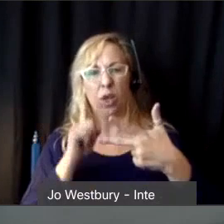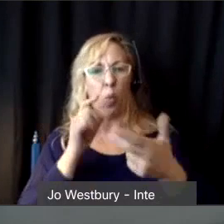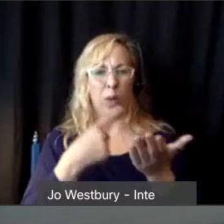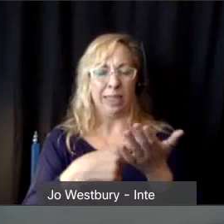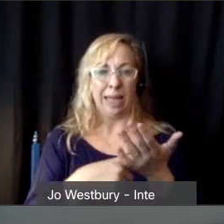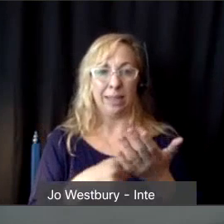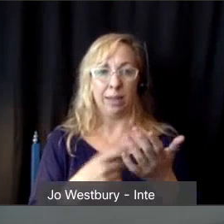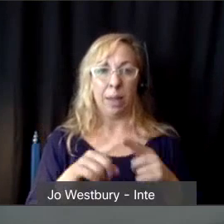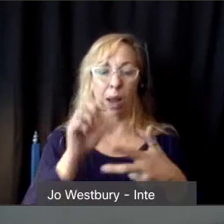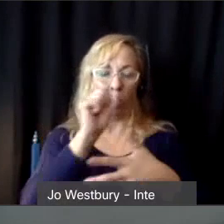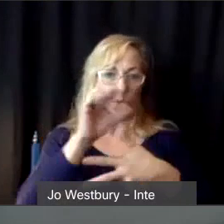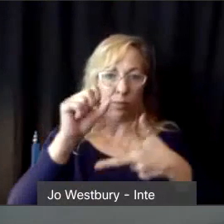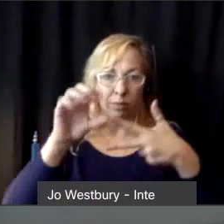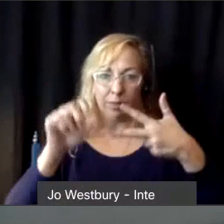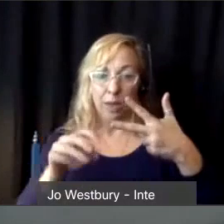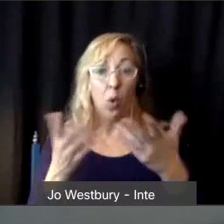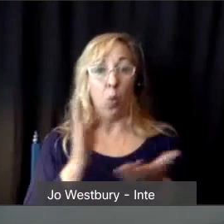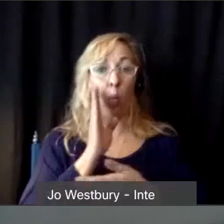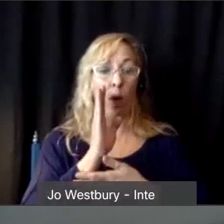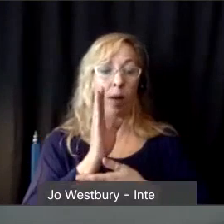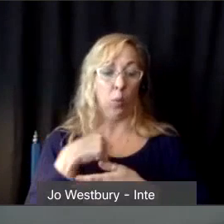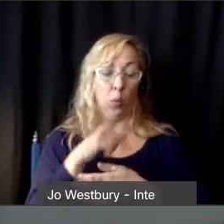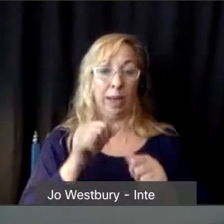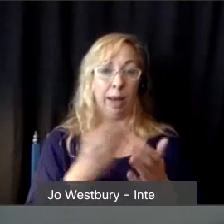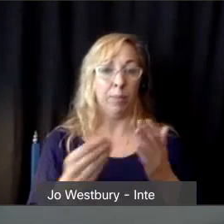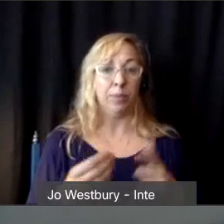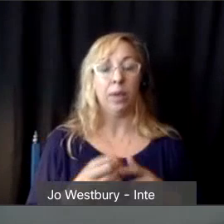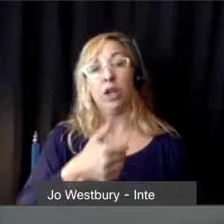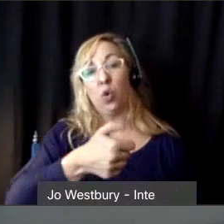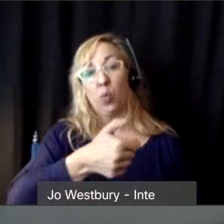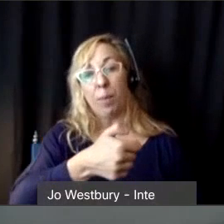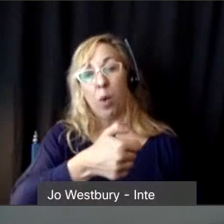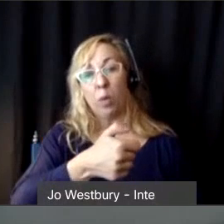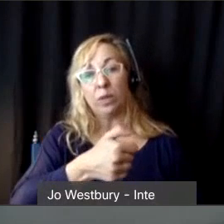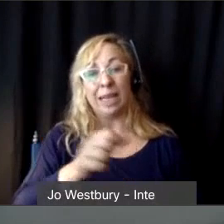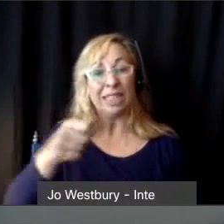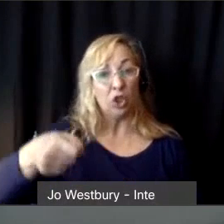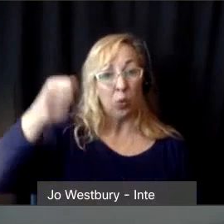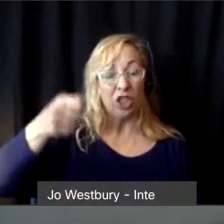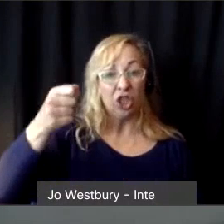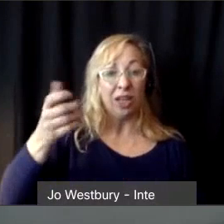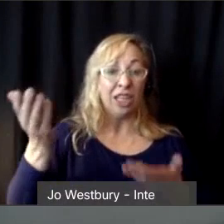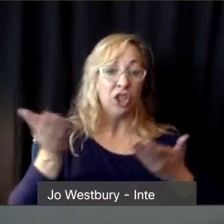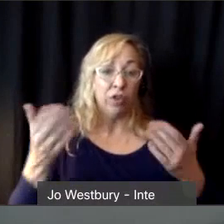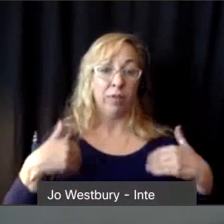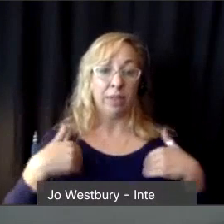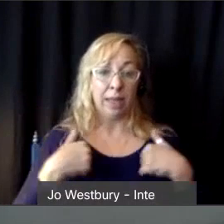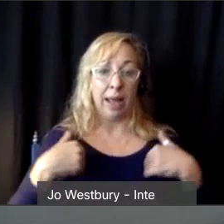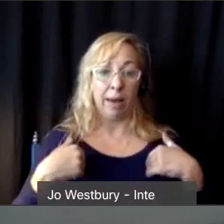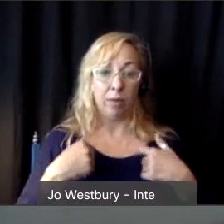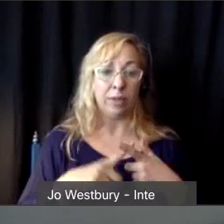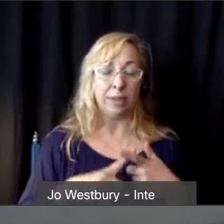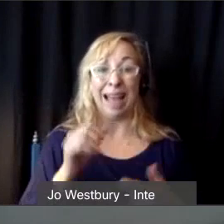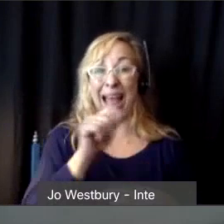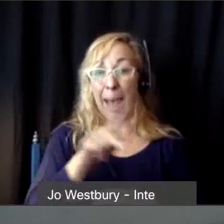the list of items that are able to be purchased. Remotes and switches, service animals, mobile applications,